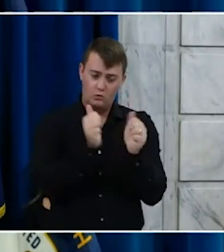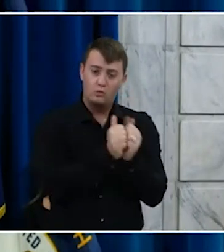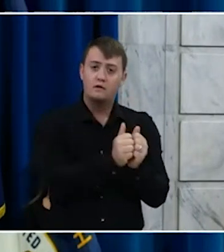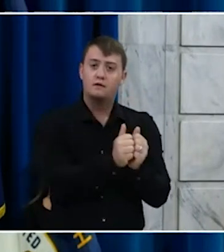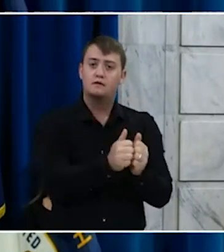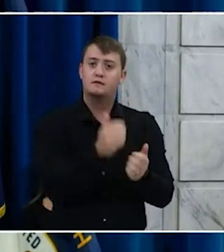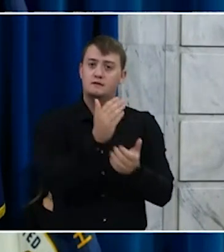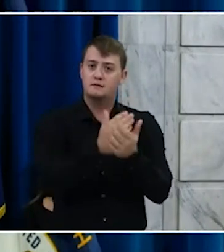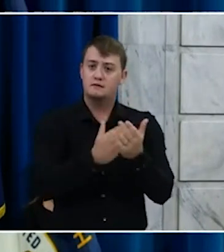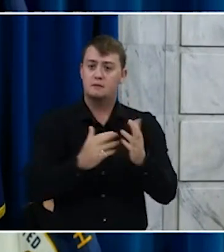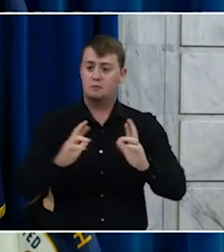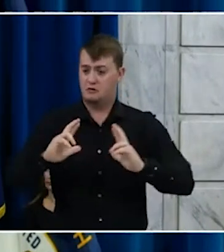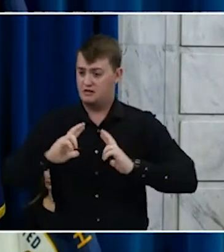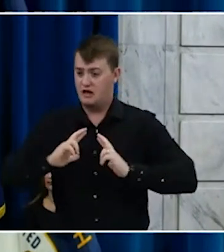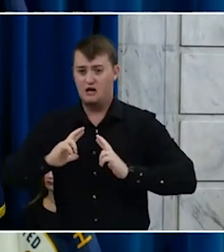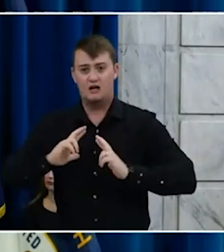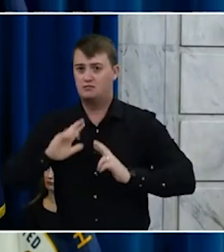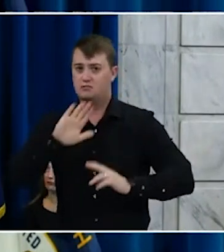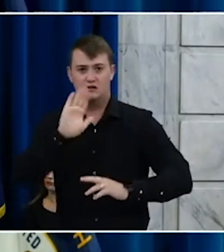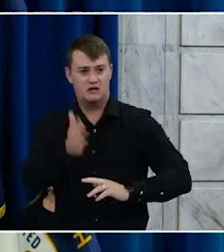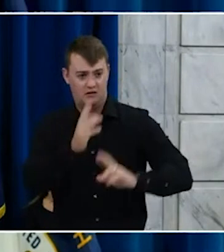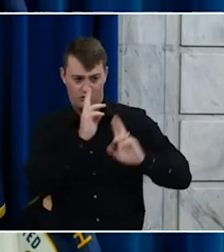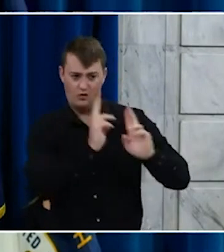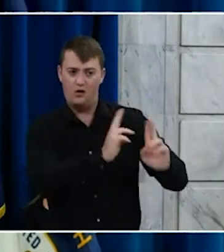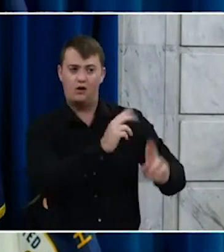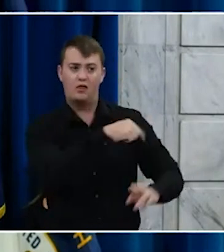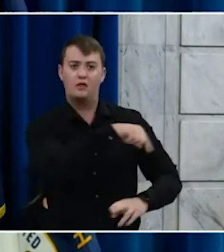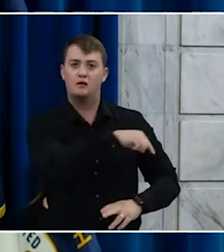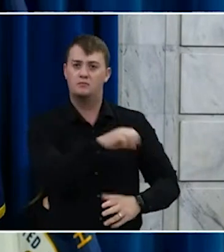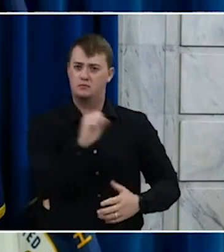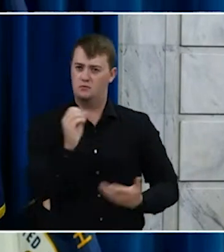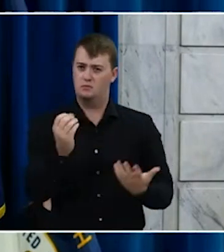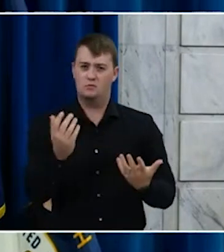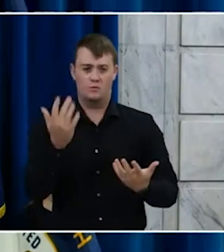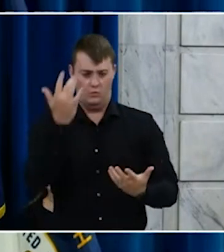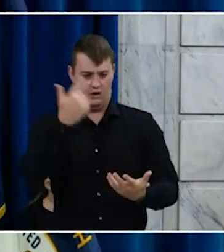have gone and retired and were never honored this way. So why me?